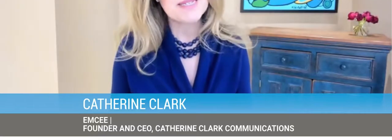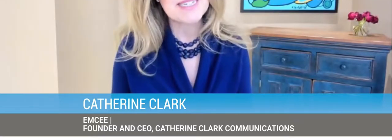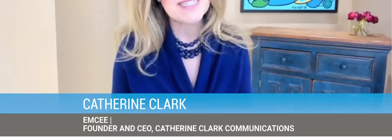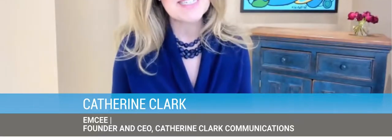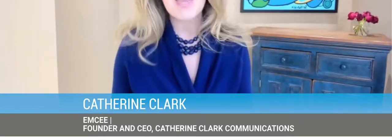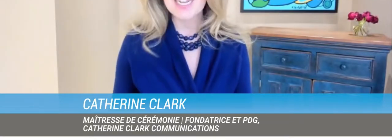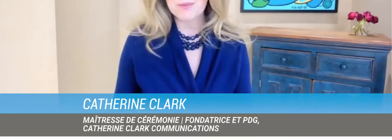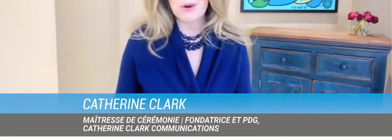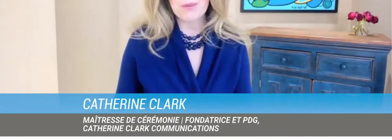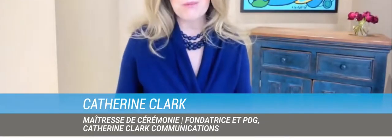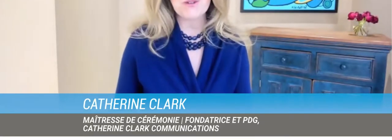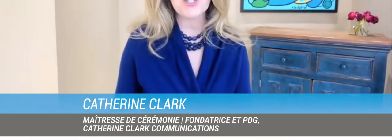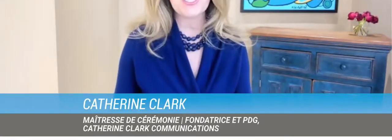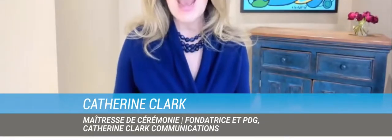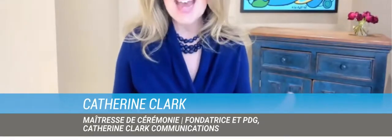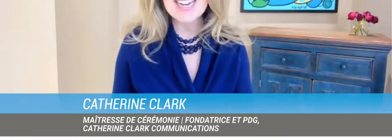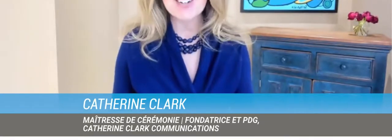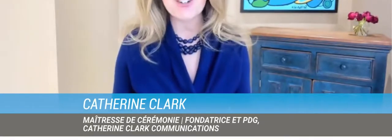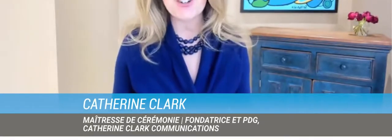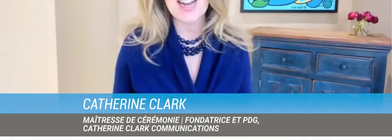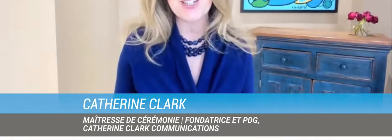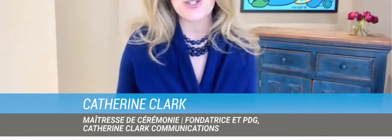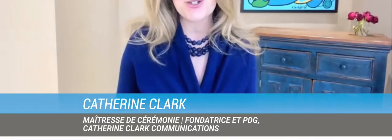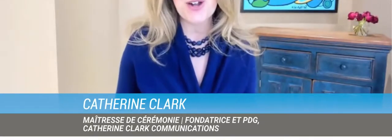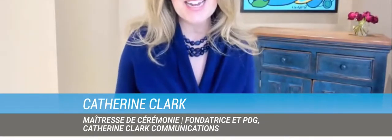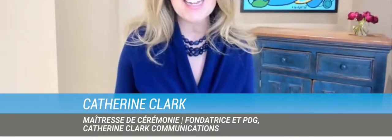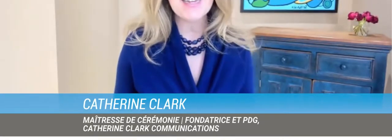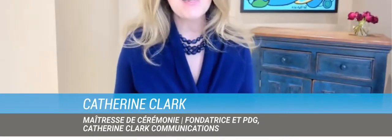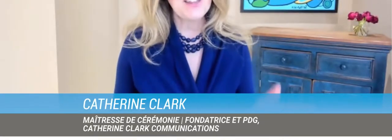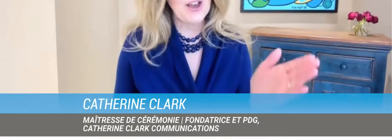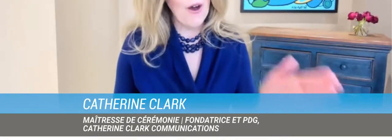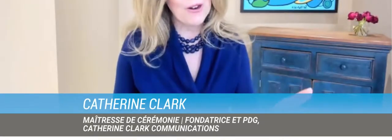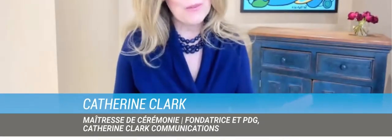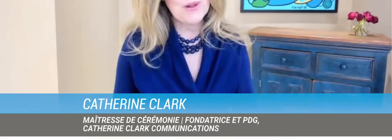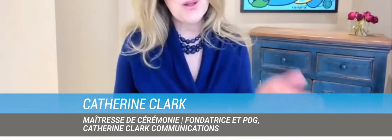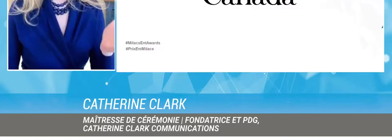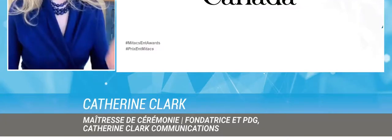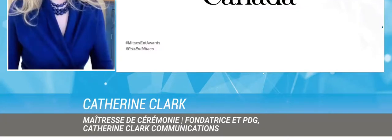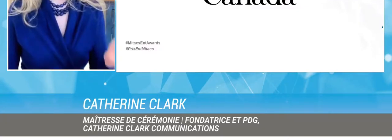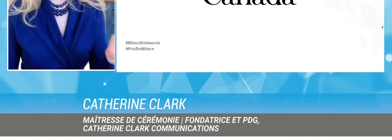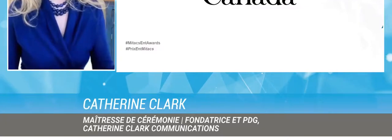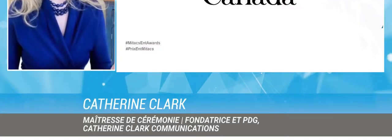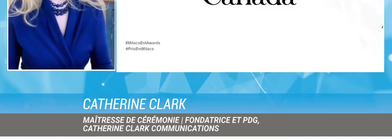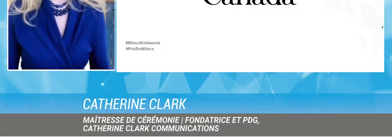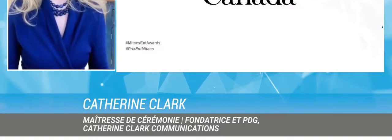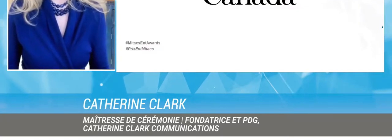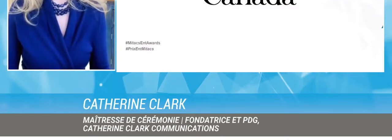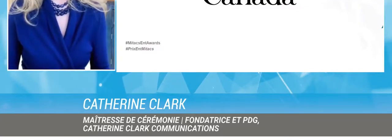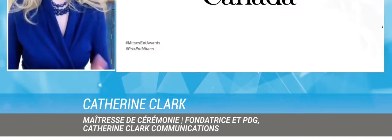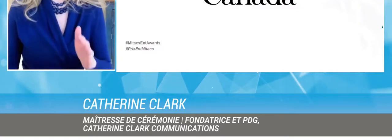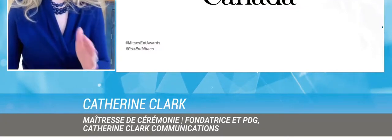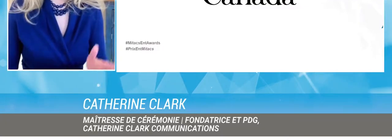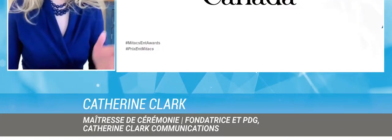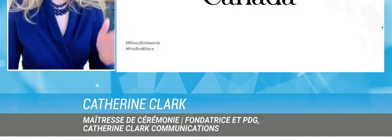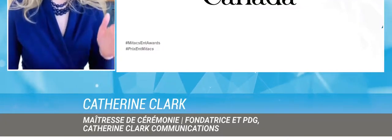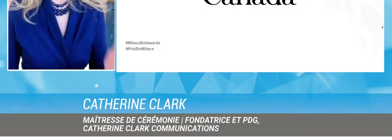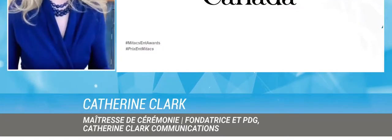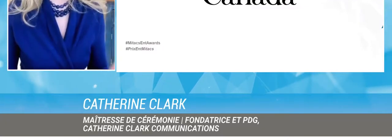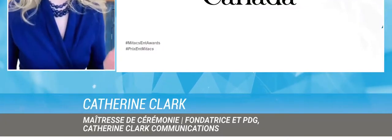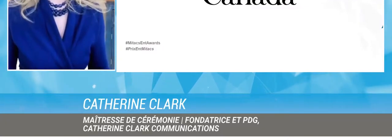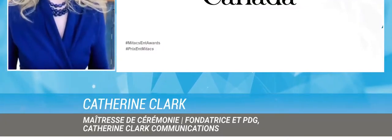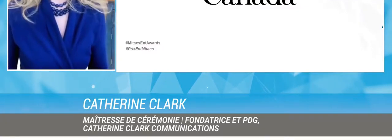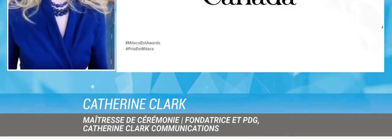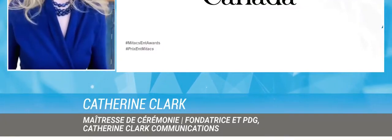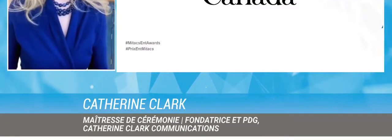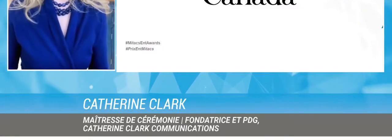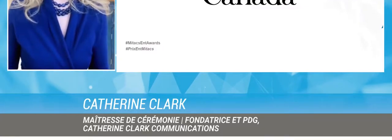Small Business, Export Promotion, and International Trade, the Honorable Mary Ng. We're always